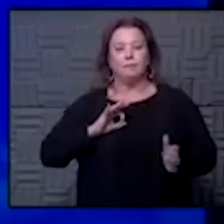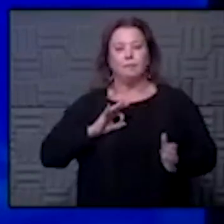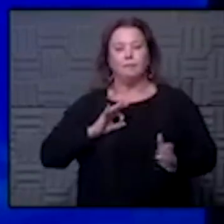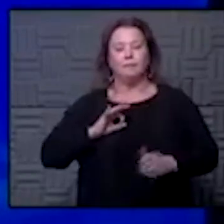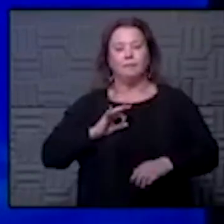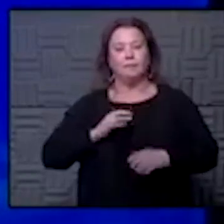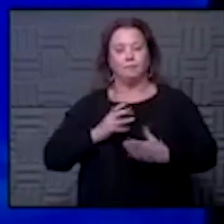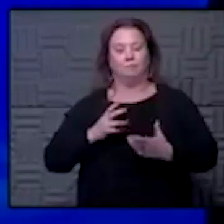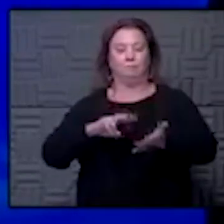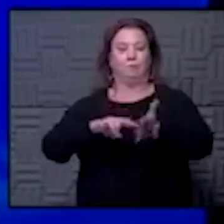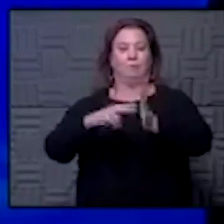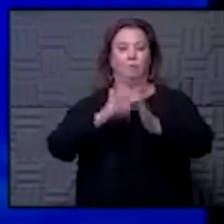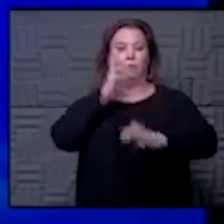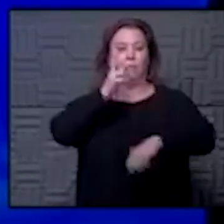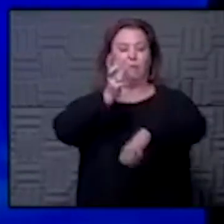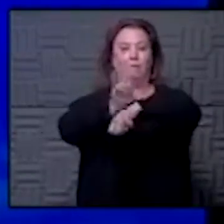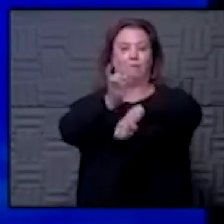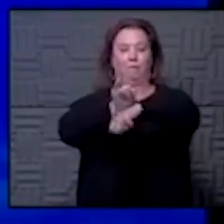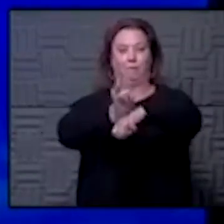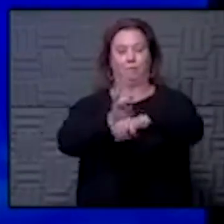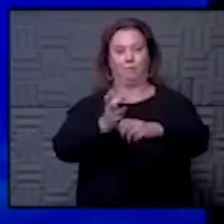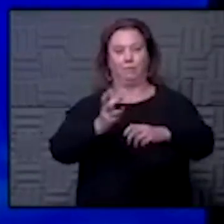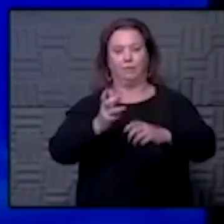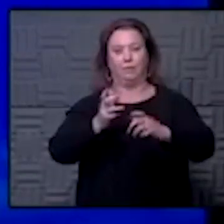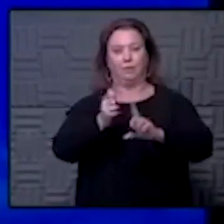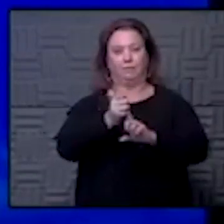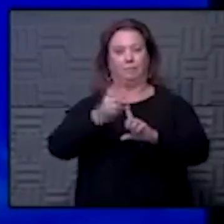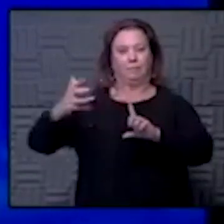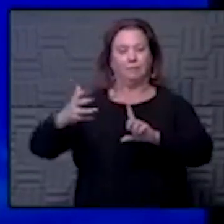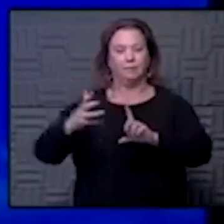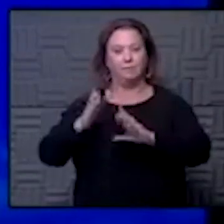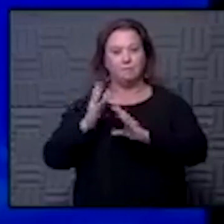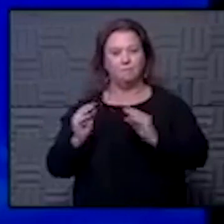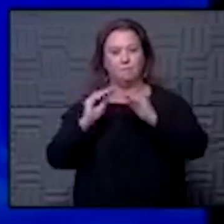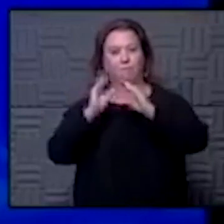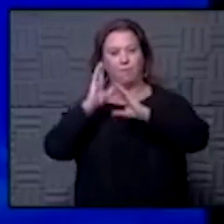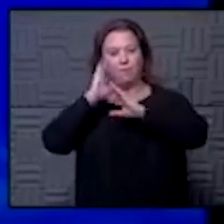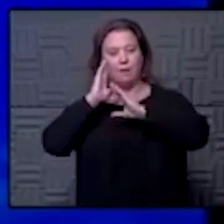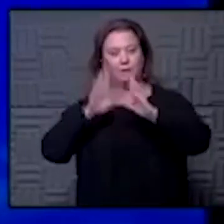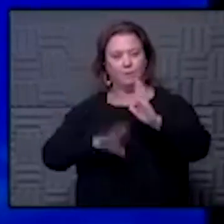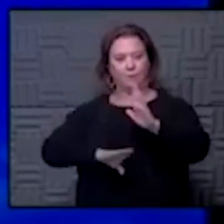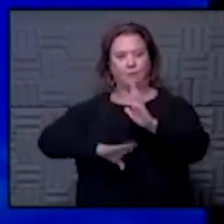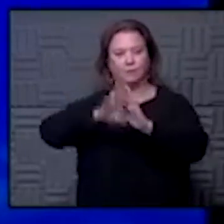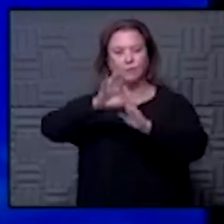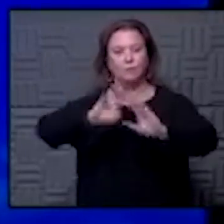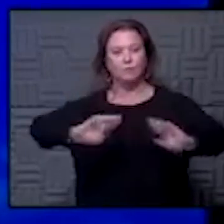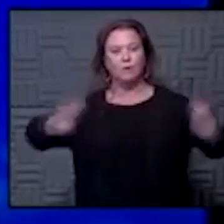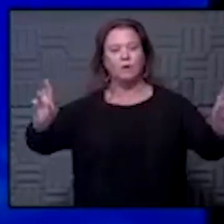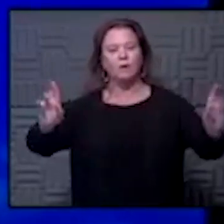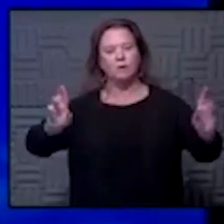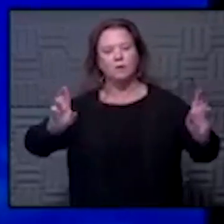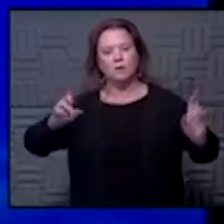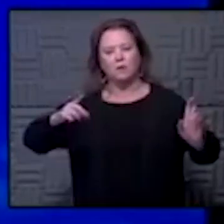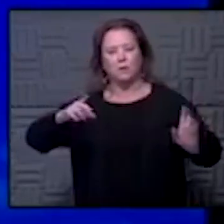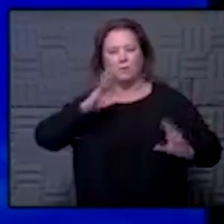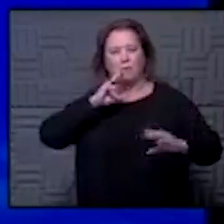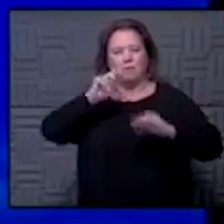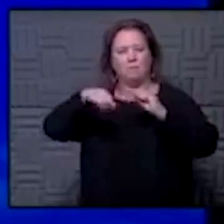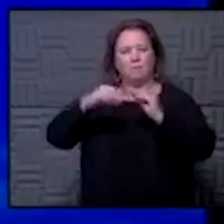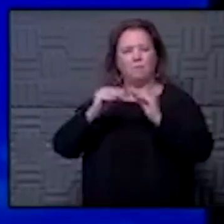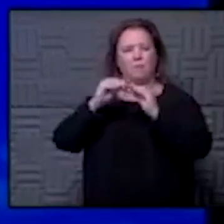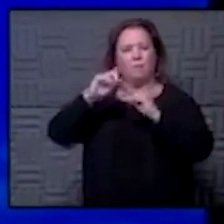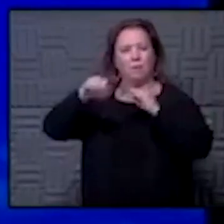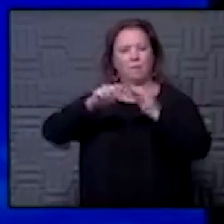difficult to actually expand your bed space for this surge. So I wonder if we could explore that just a little